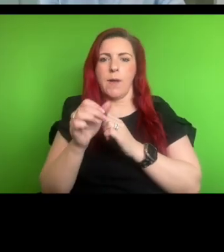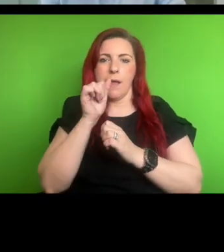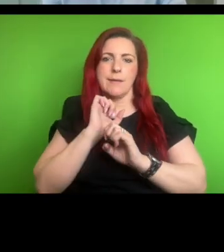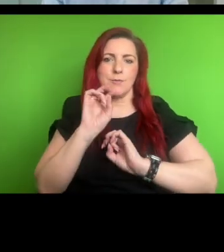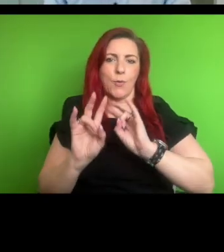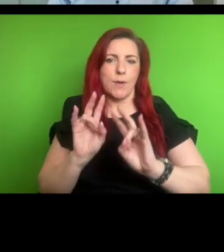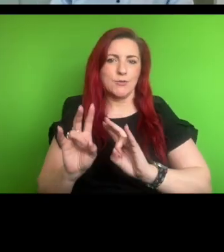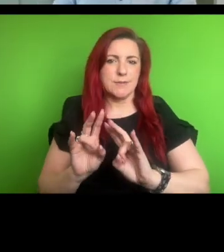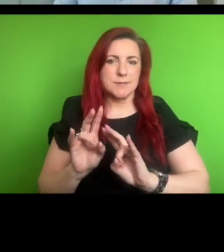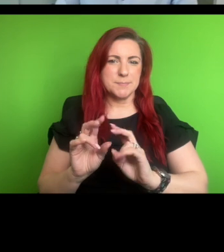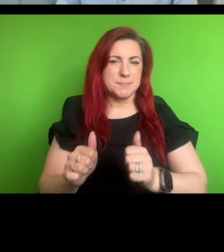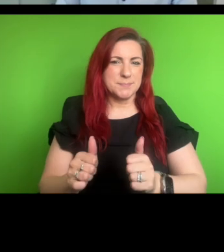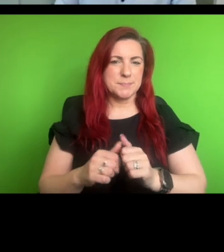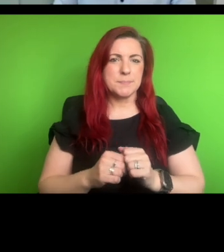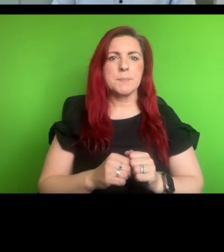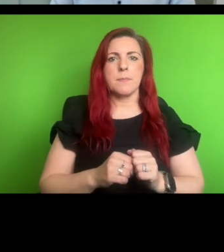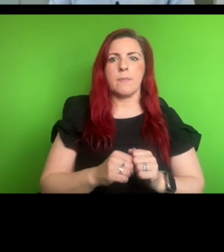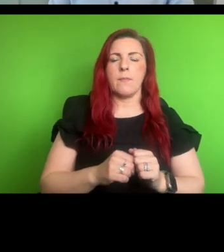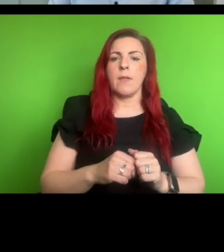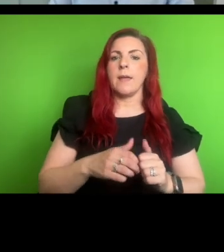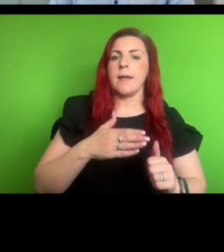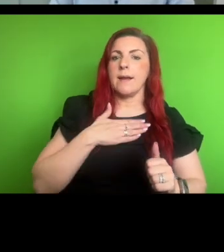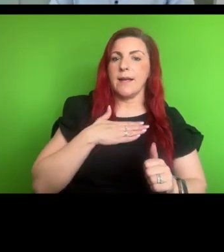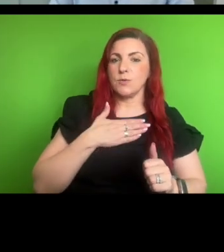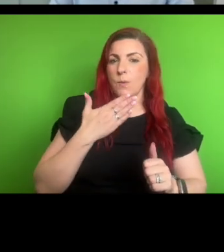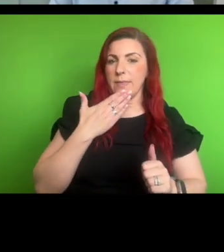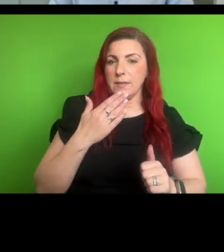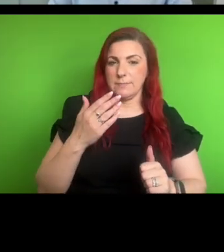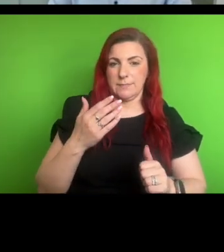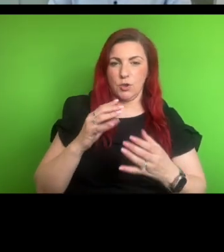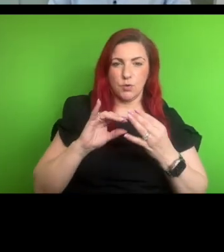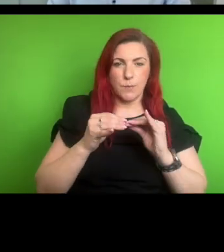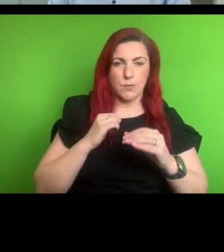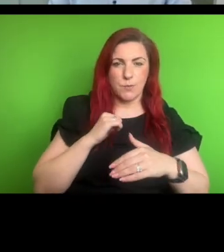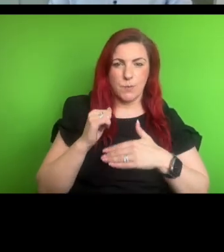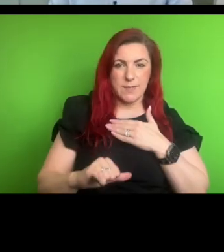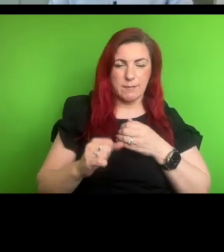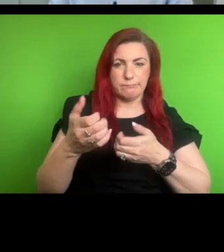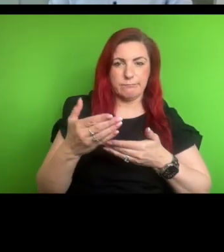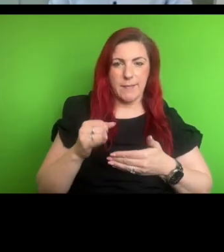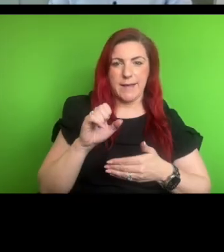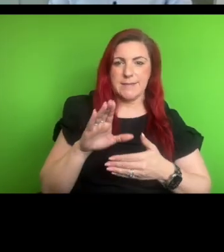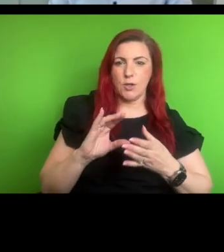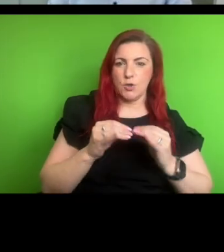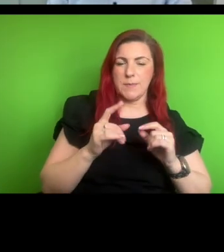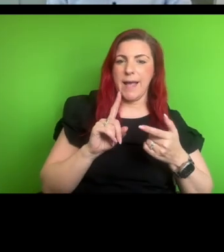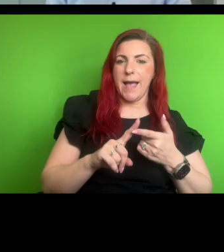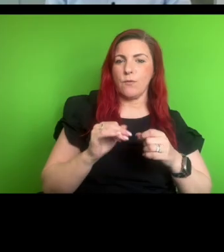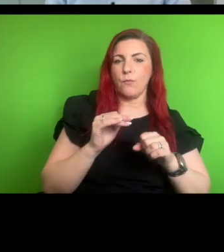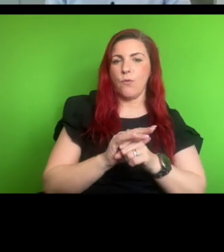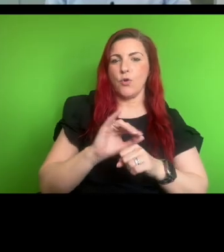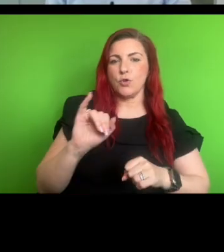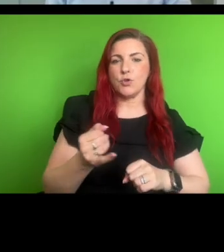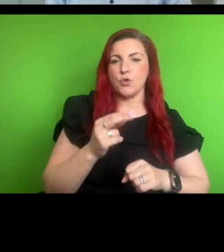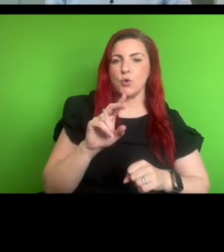like to thank Cormac and Lisa for providing the Irish Sign Language interpretation, and Judith for providing the